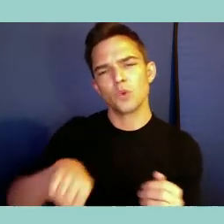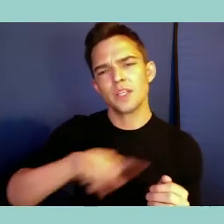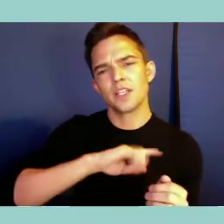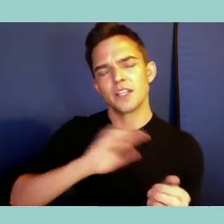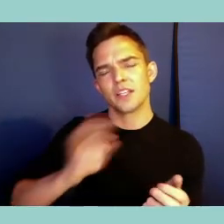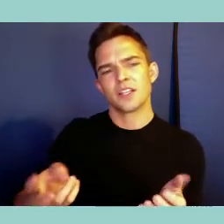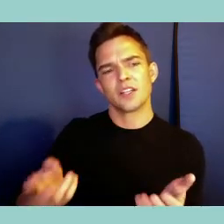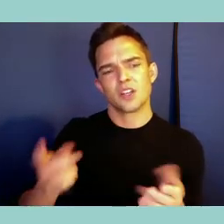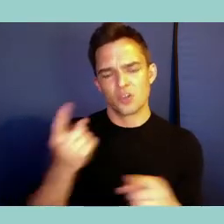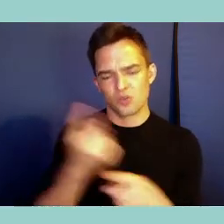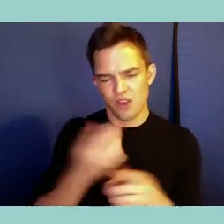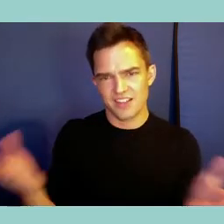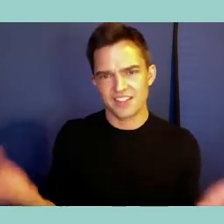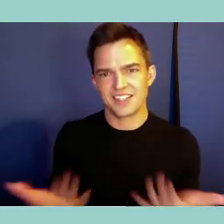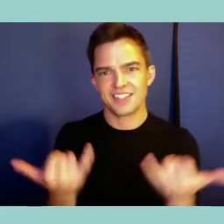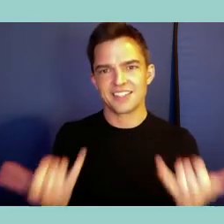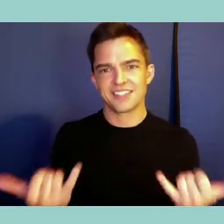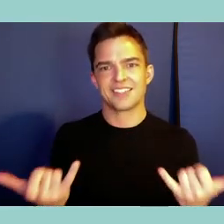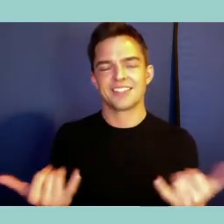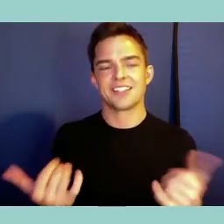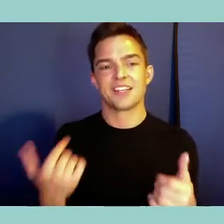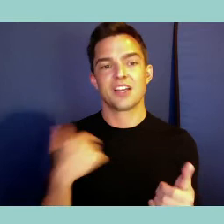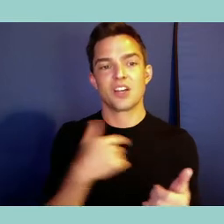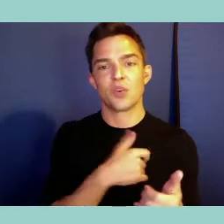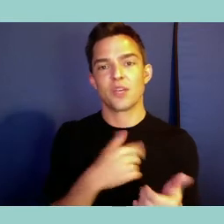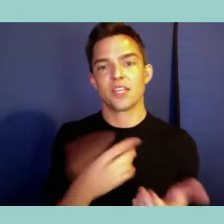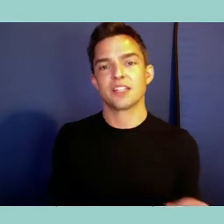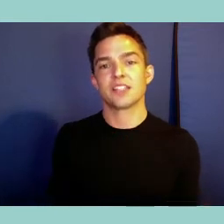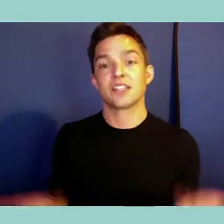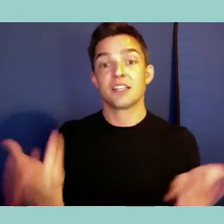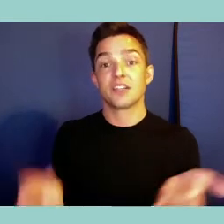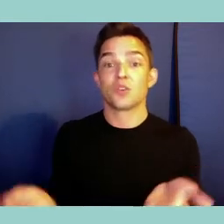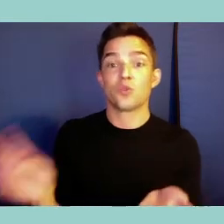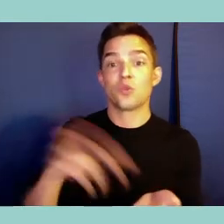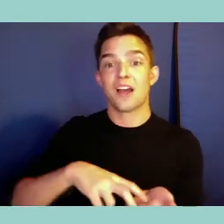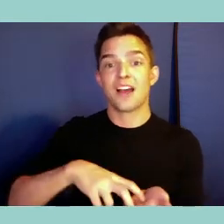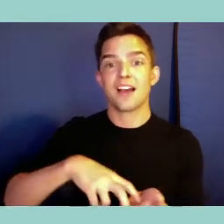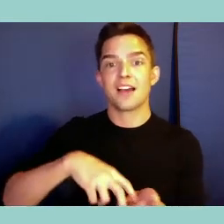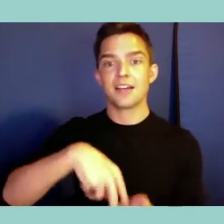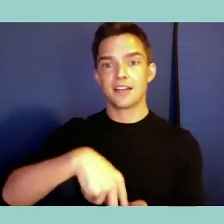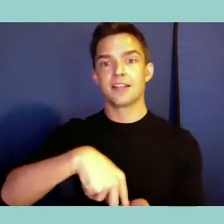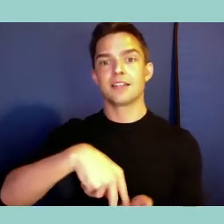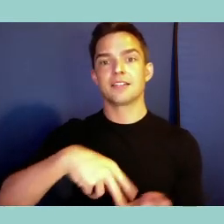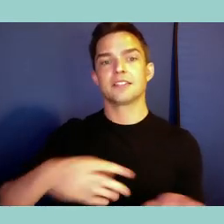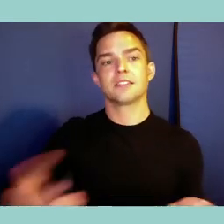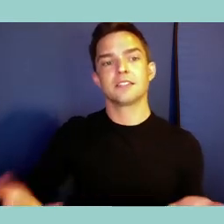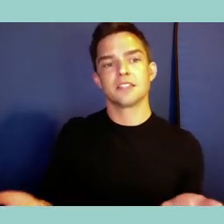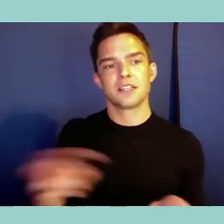We ride here and we ride.